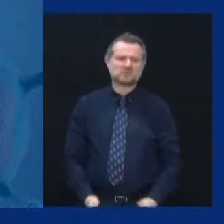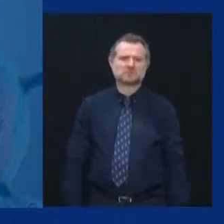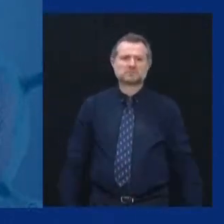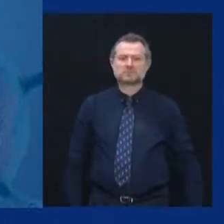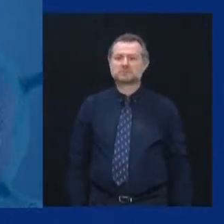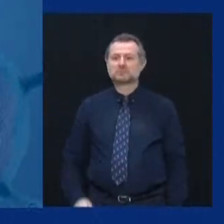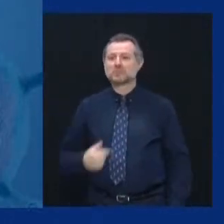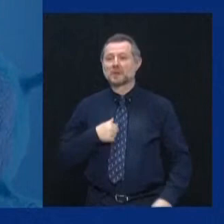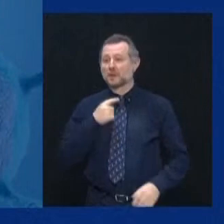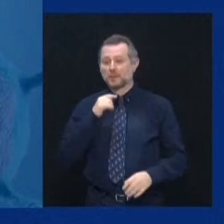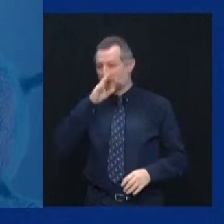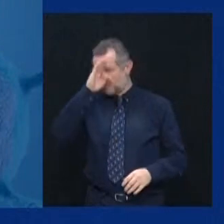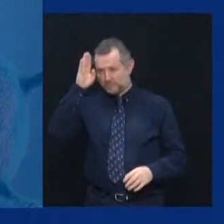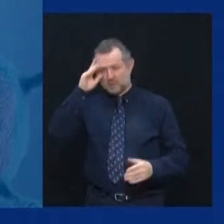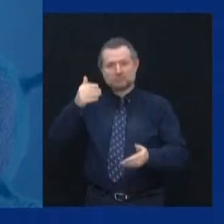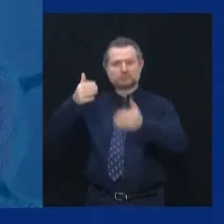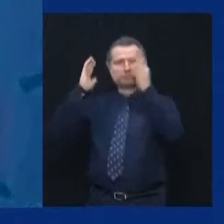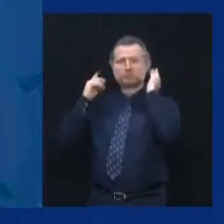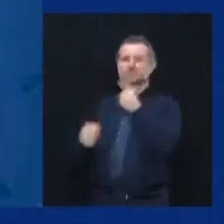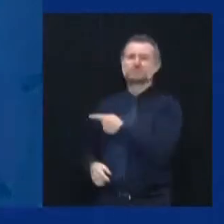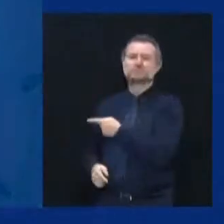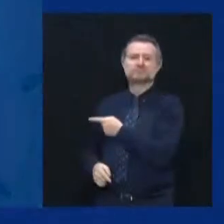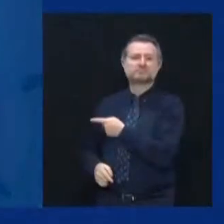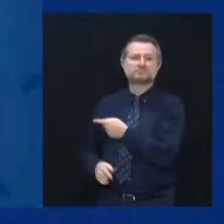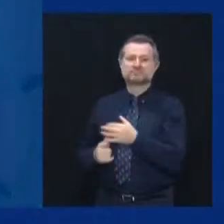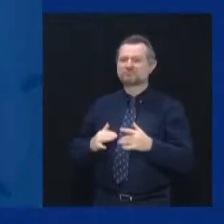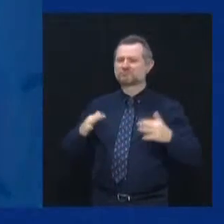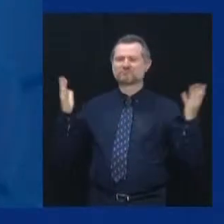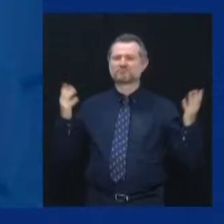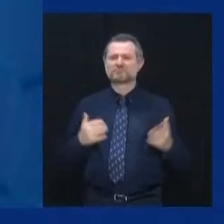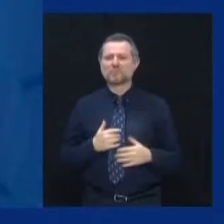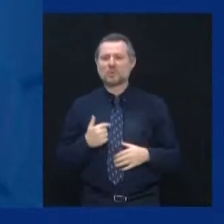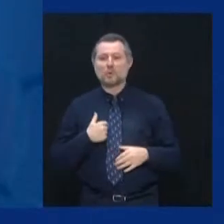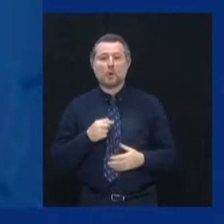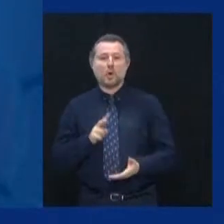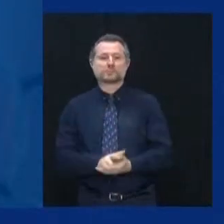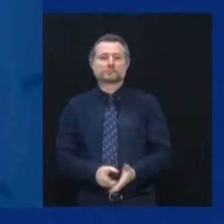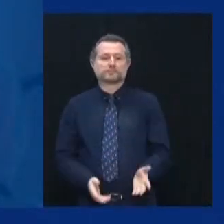are overwhelmed. We don't win that race.